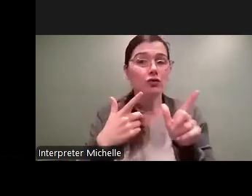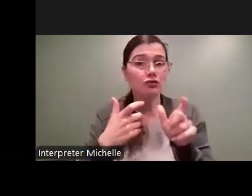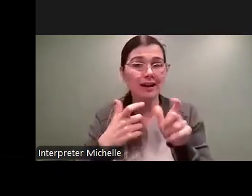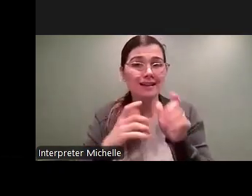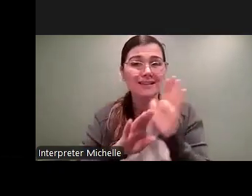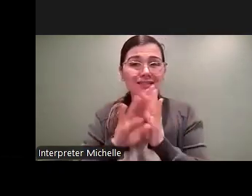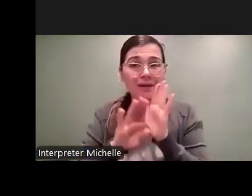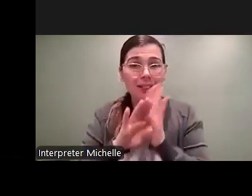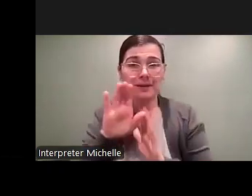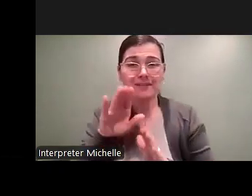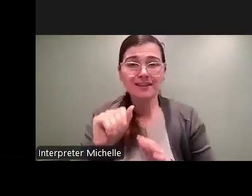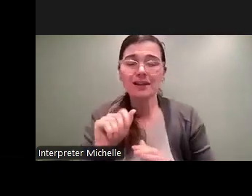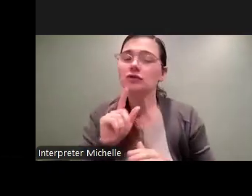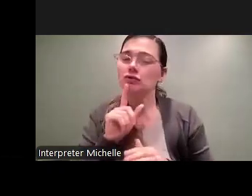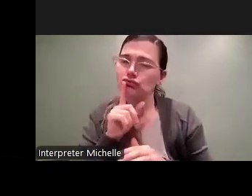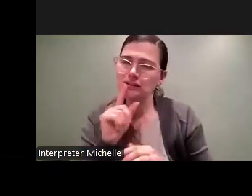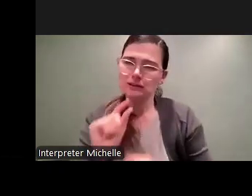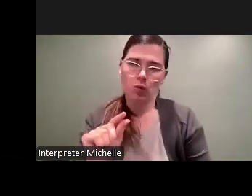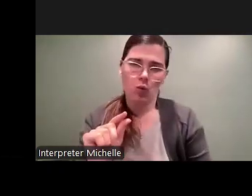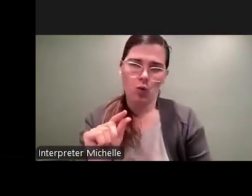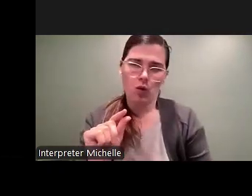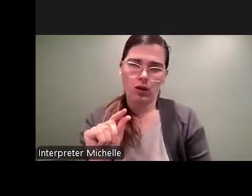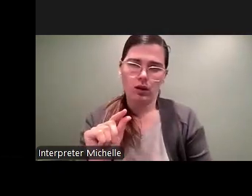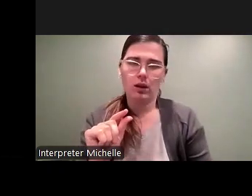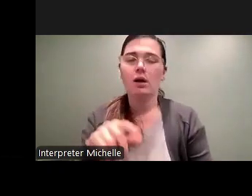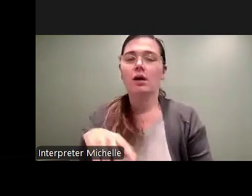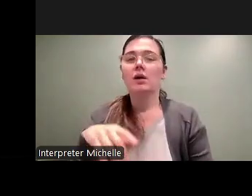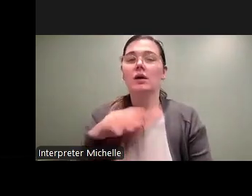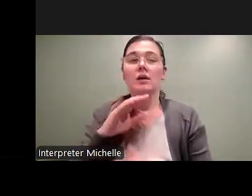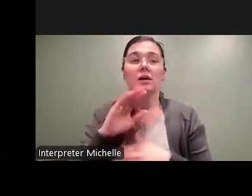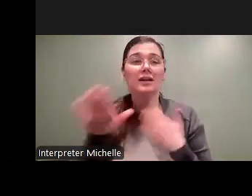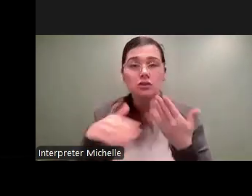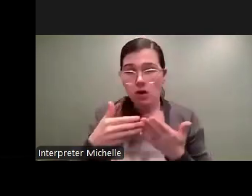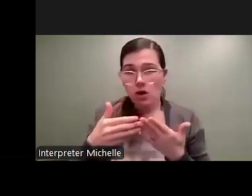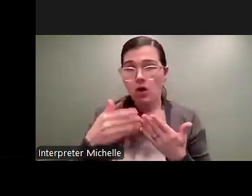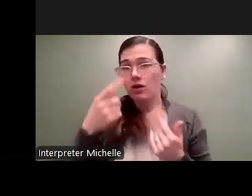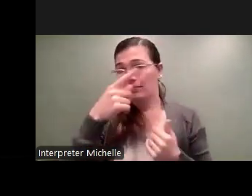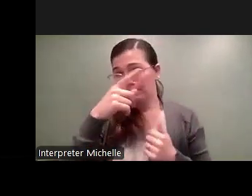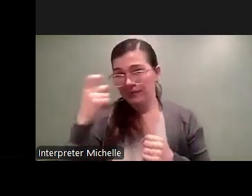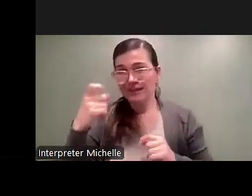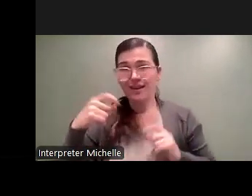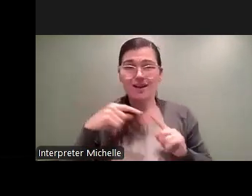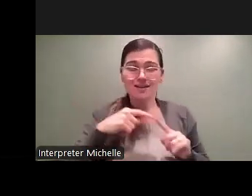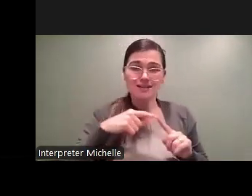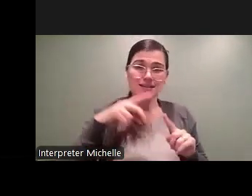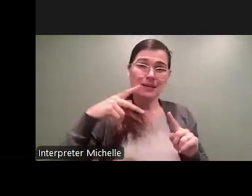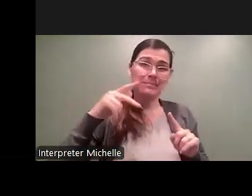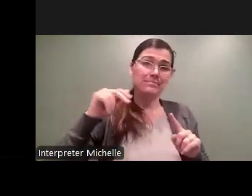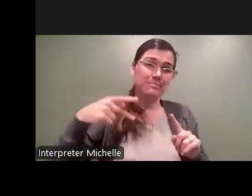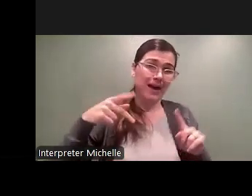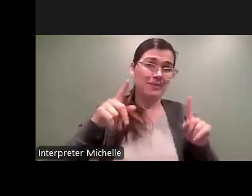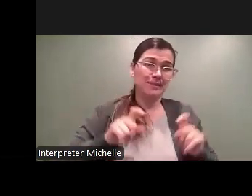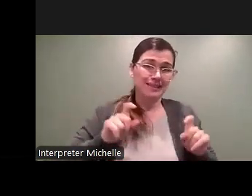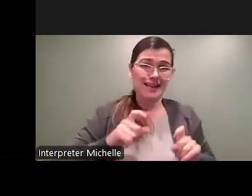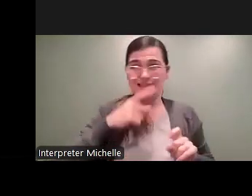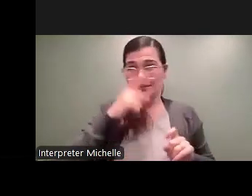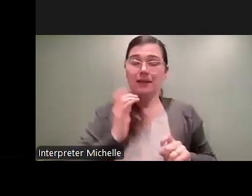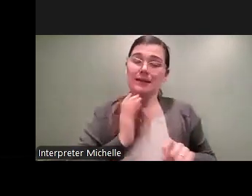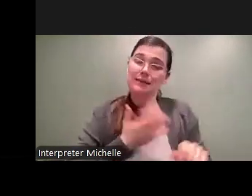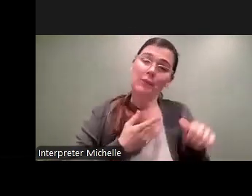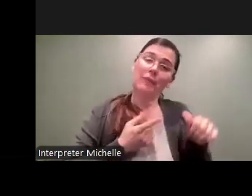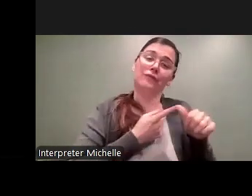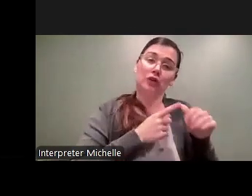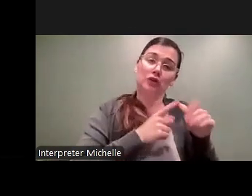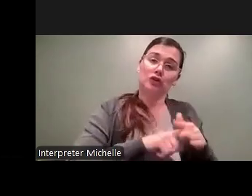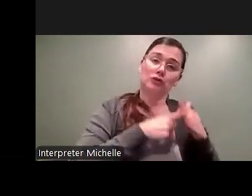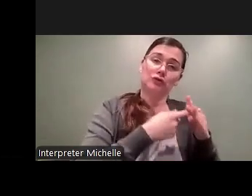really quite small, and it's all because the pap test, which was our first original test, plus the other testing we've